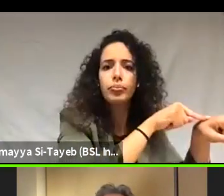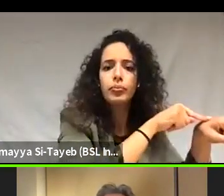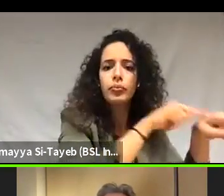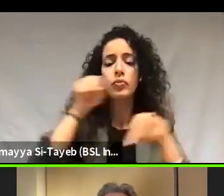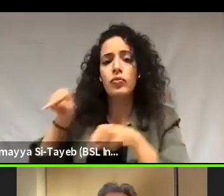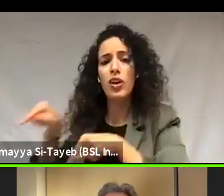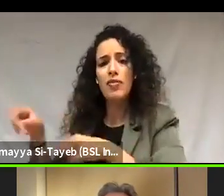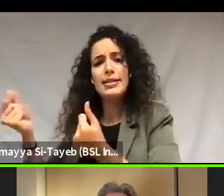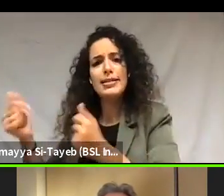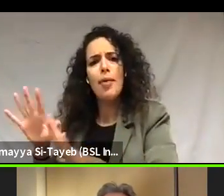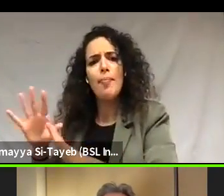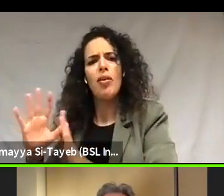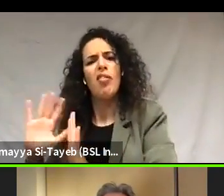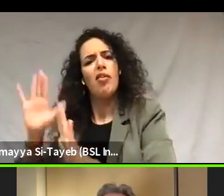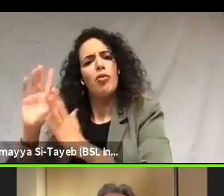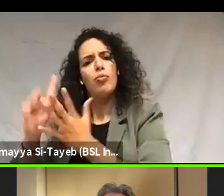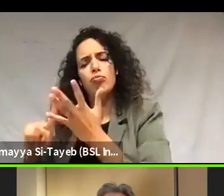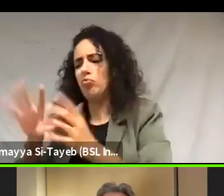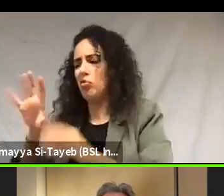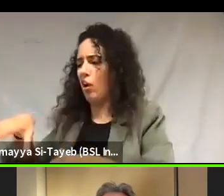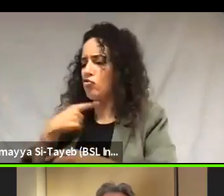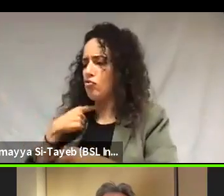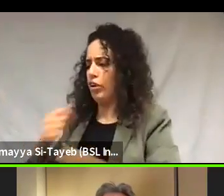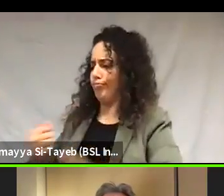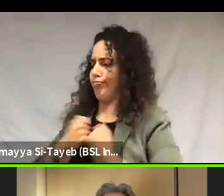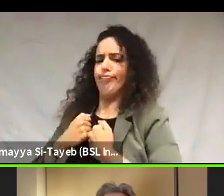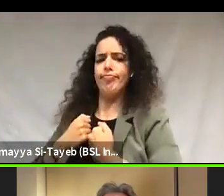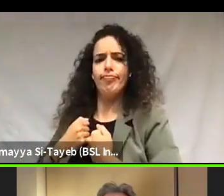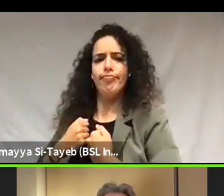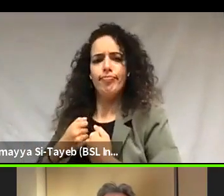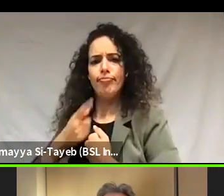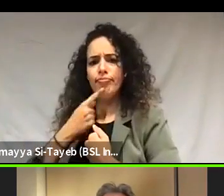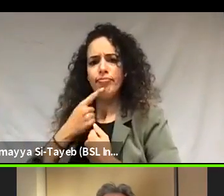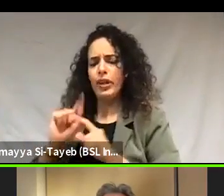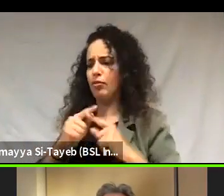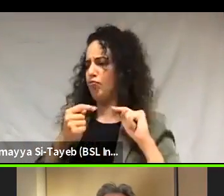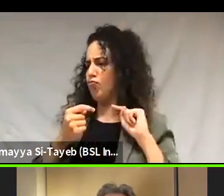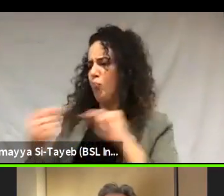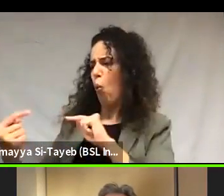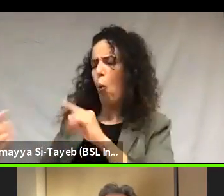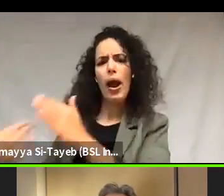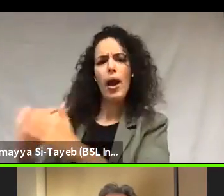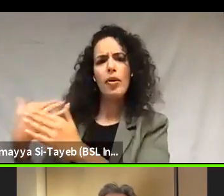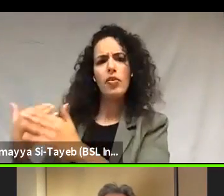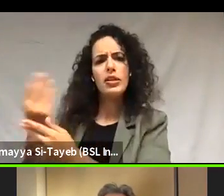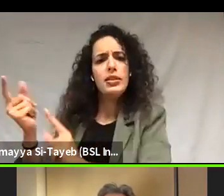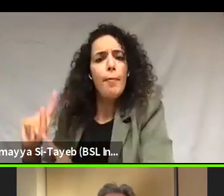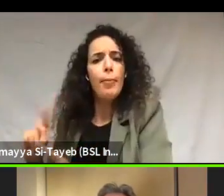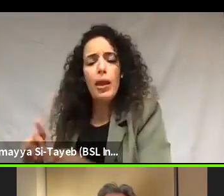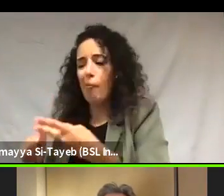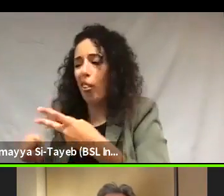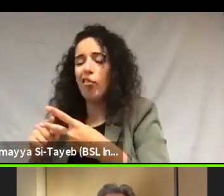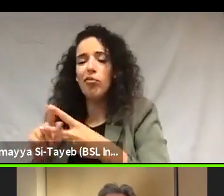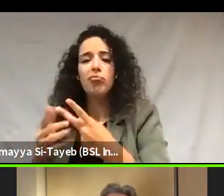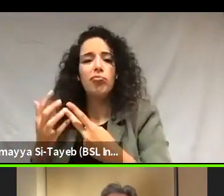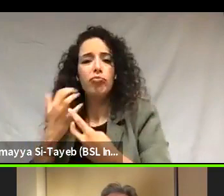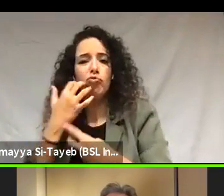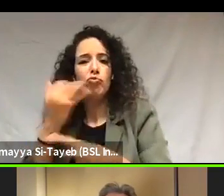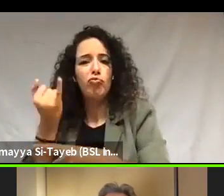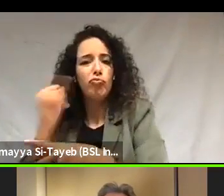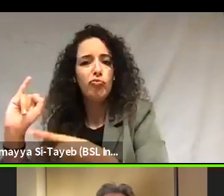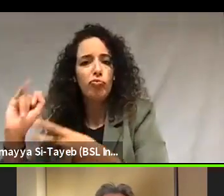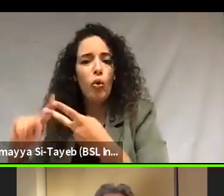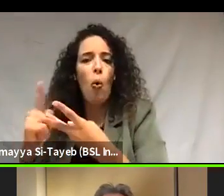that there shouldn't be, there should be a stop to immigration. There are people who are anti-Semitic or simply just